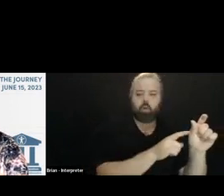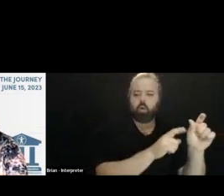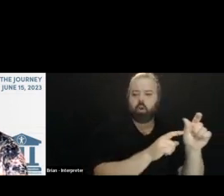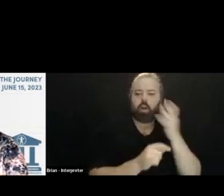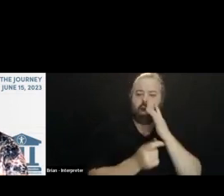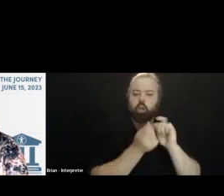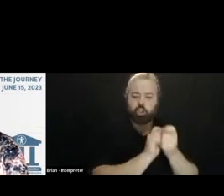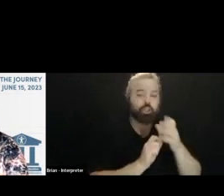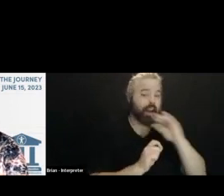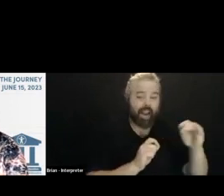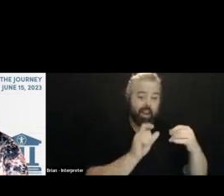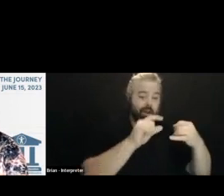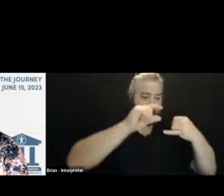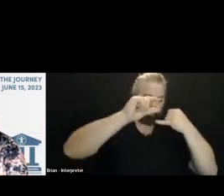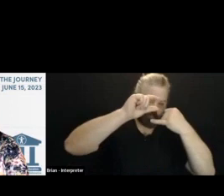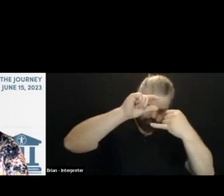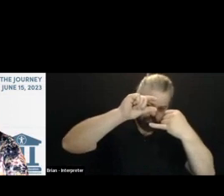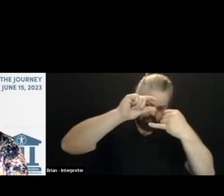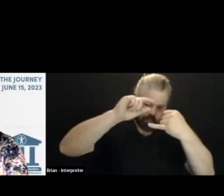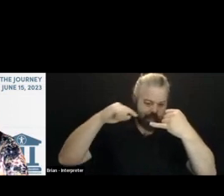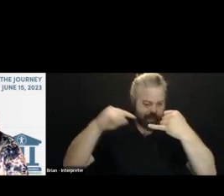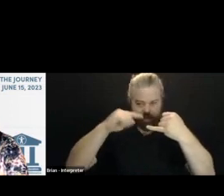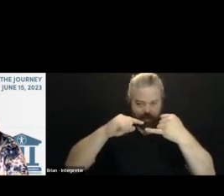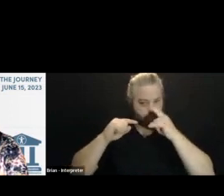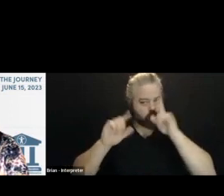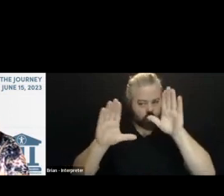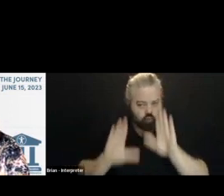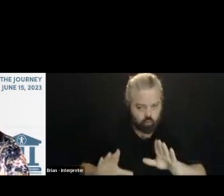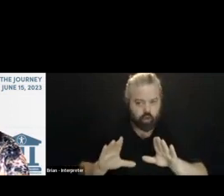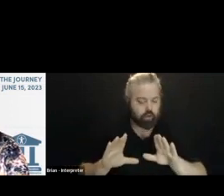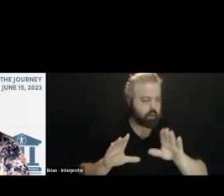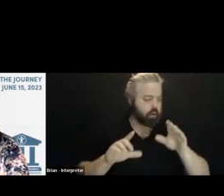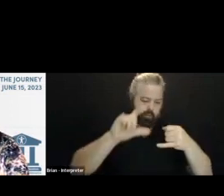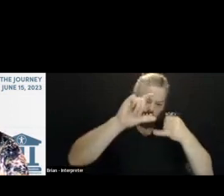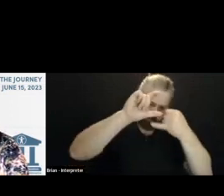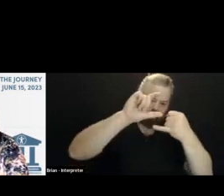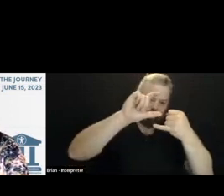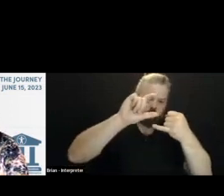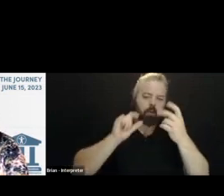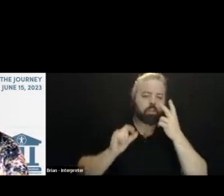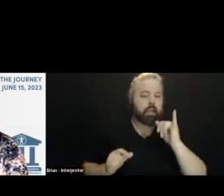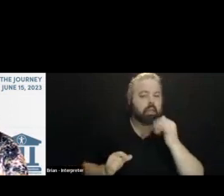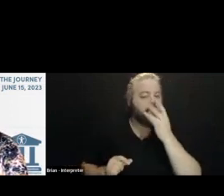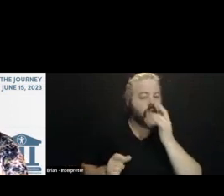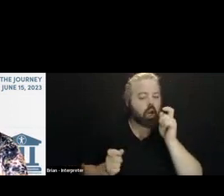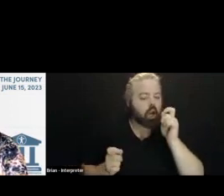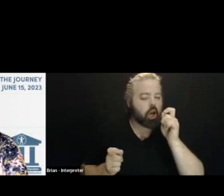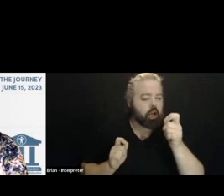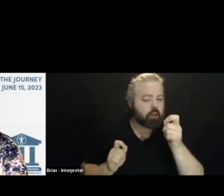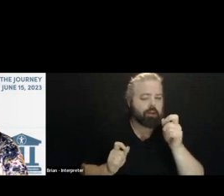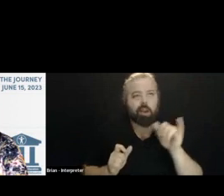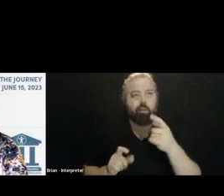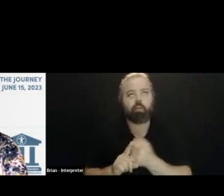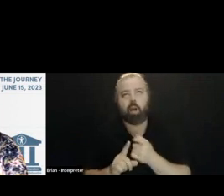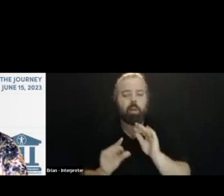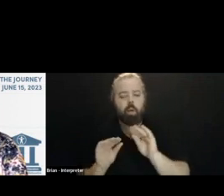That underline is a great addition because if you see the color change is very slight. It goes from sort of a